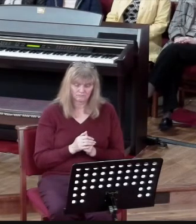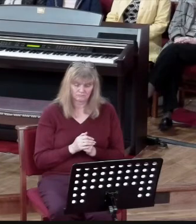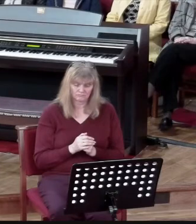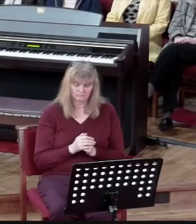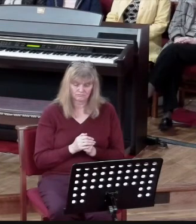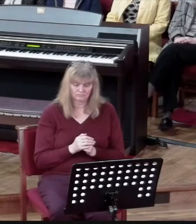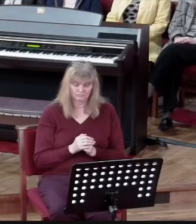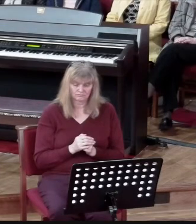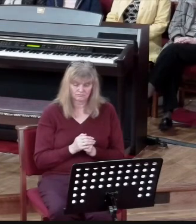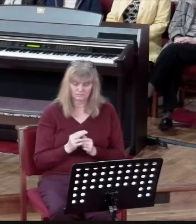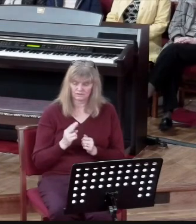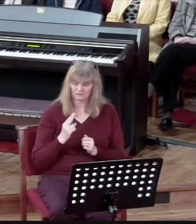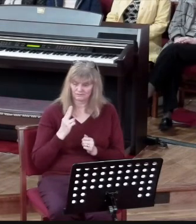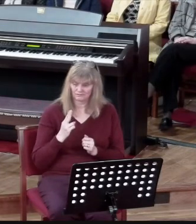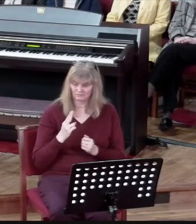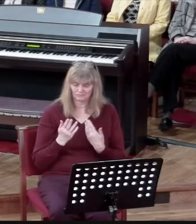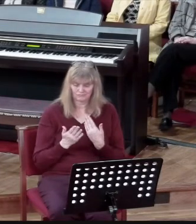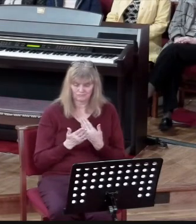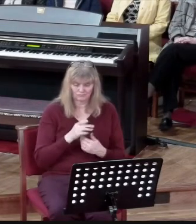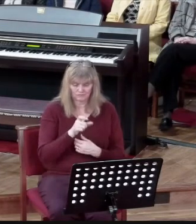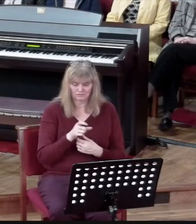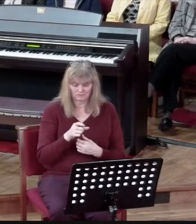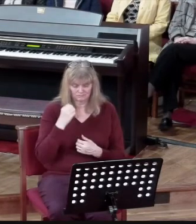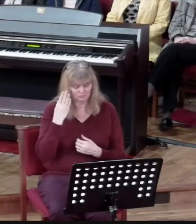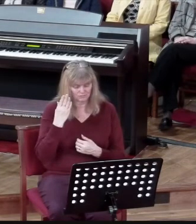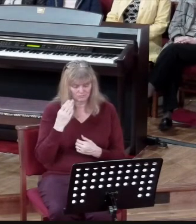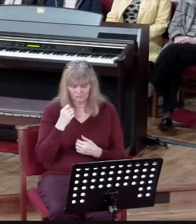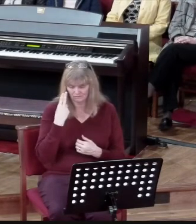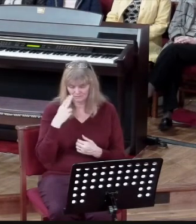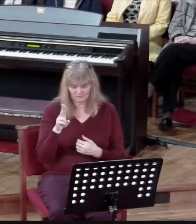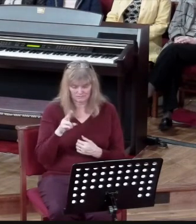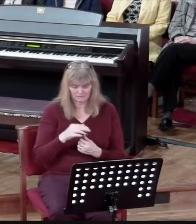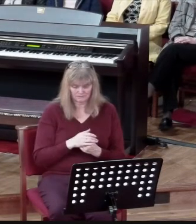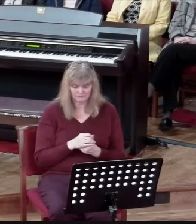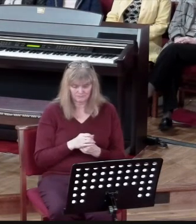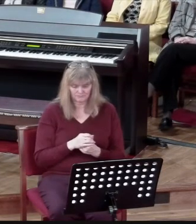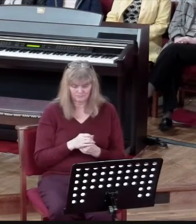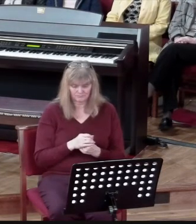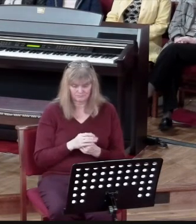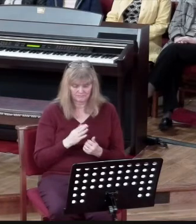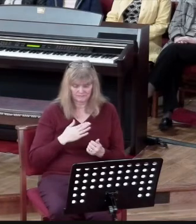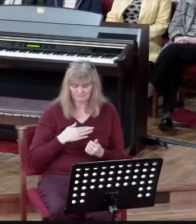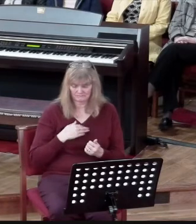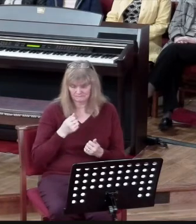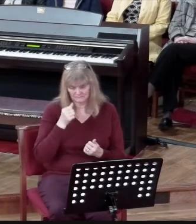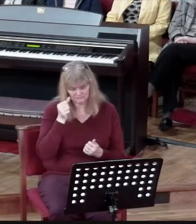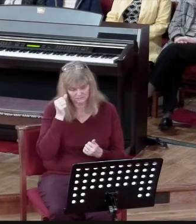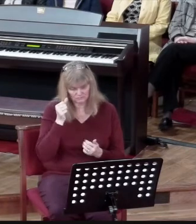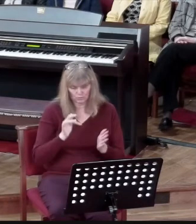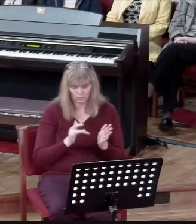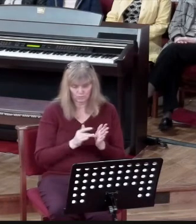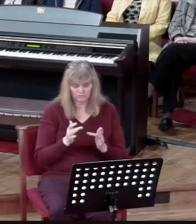two anonymous disciples, unknown but there, but not unknown to Jesus, obviously.